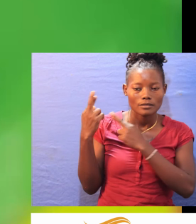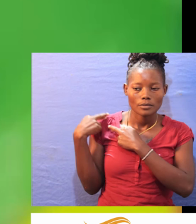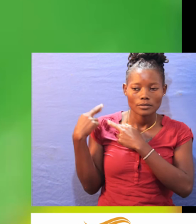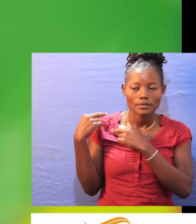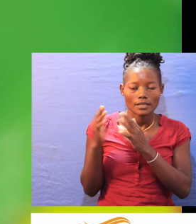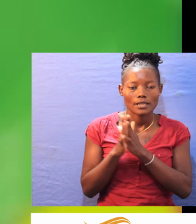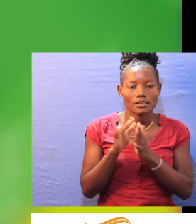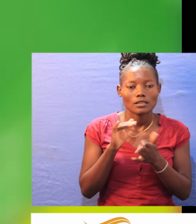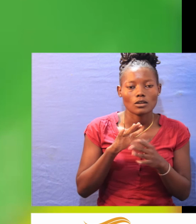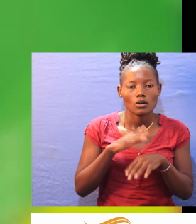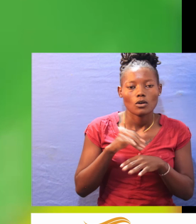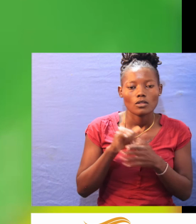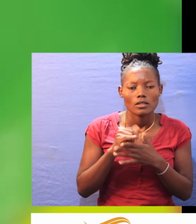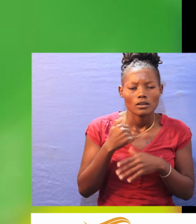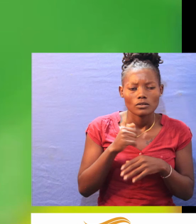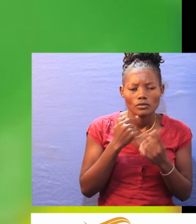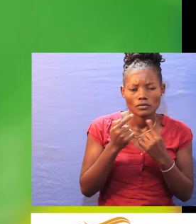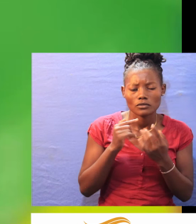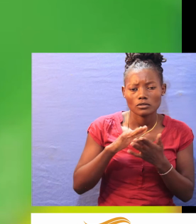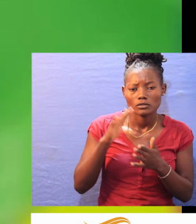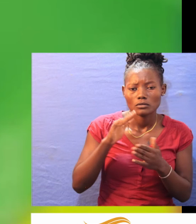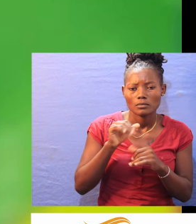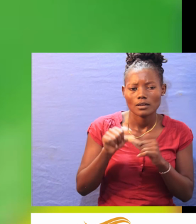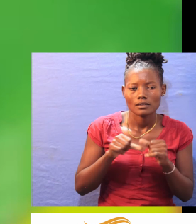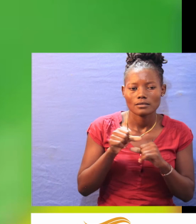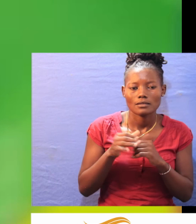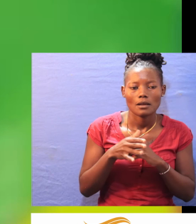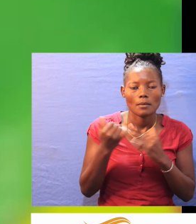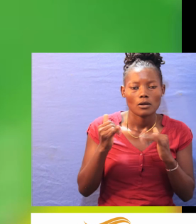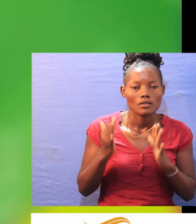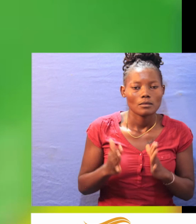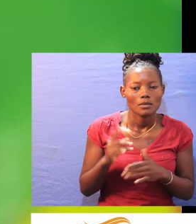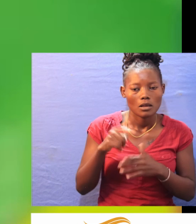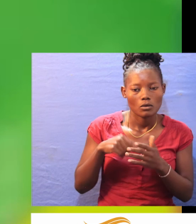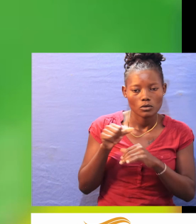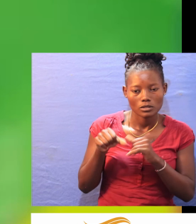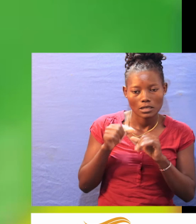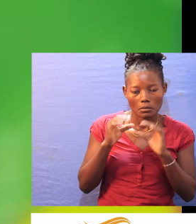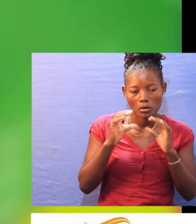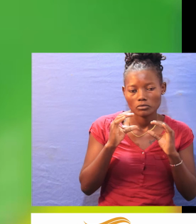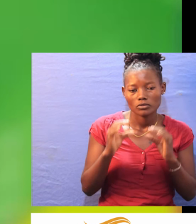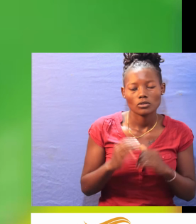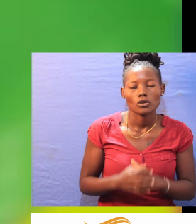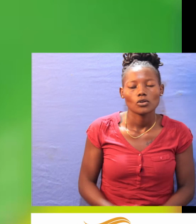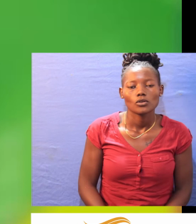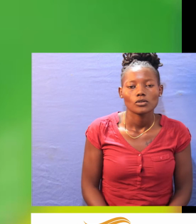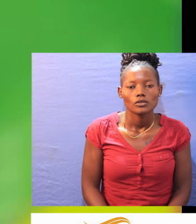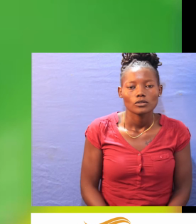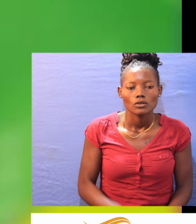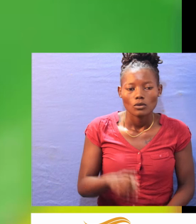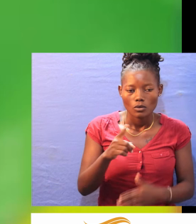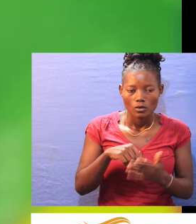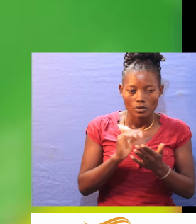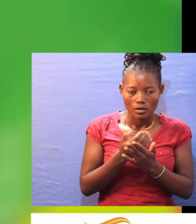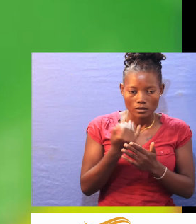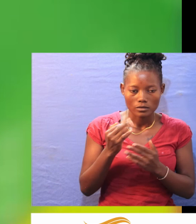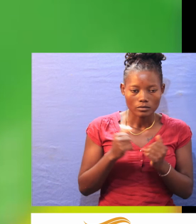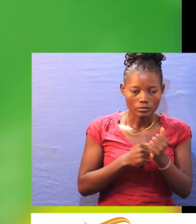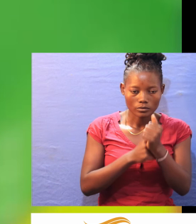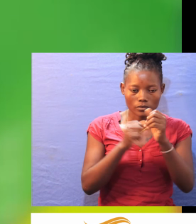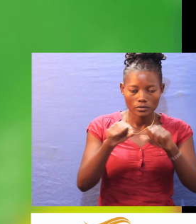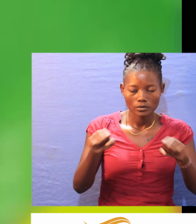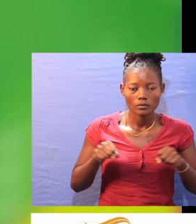probably on that, we've talked much on the athlete. What about the coach? What are some of the support systems